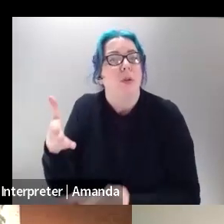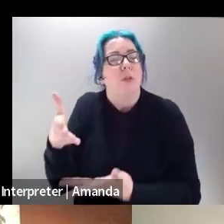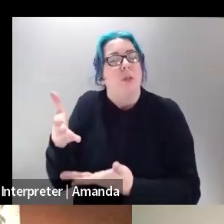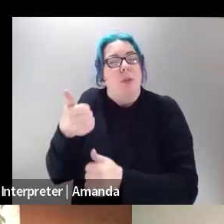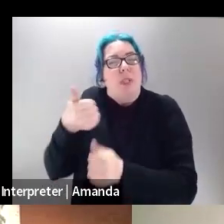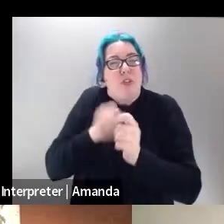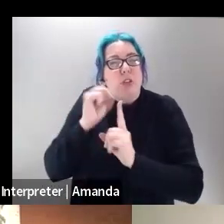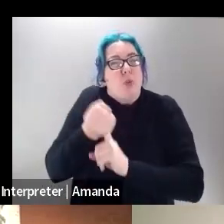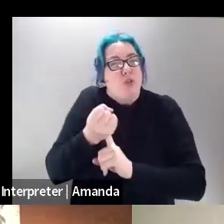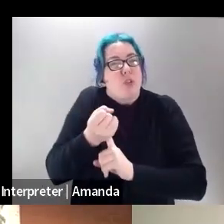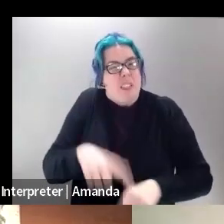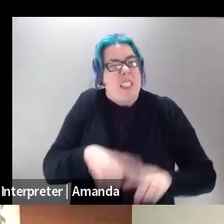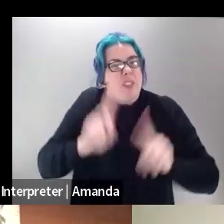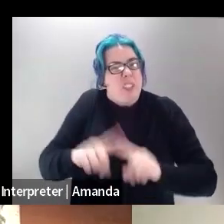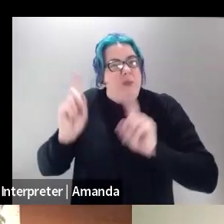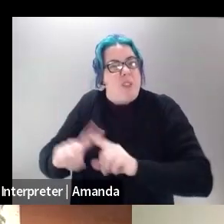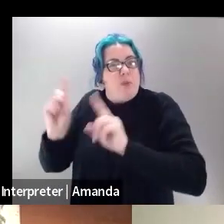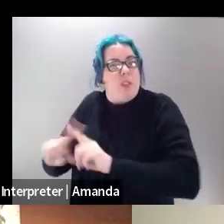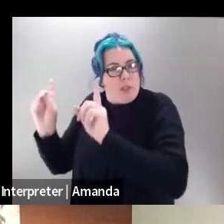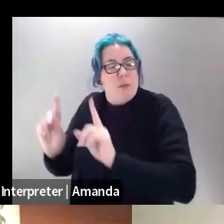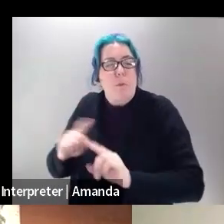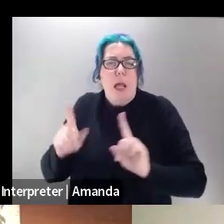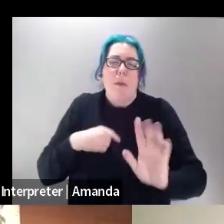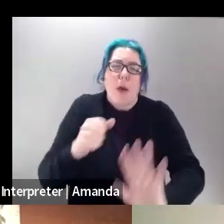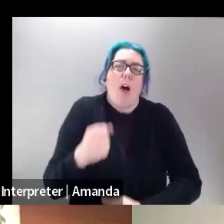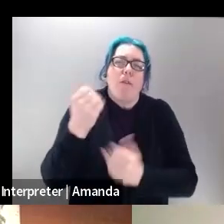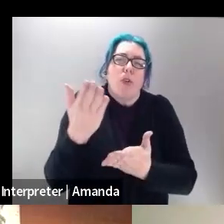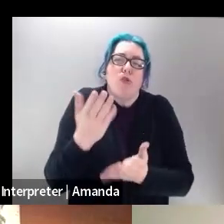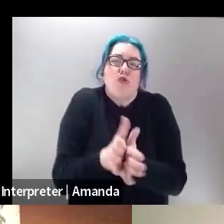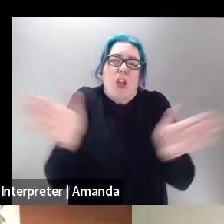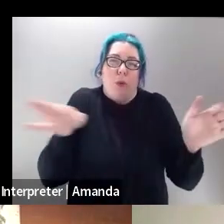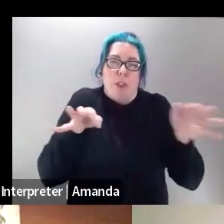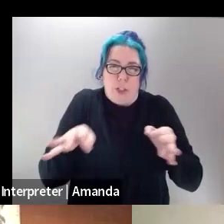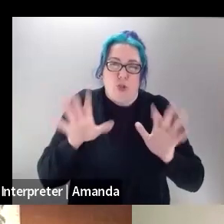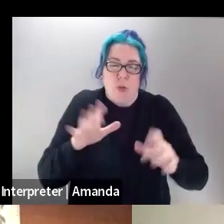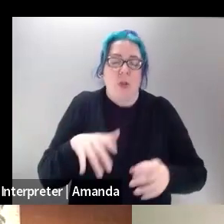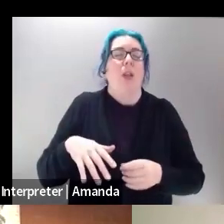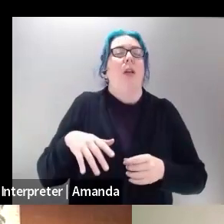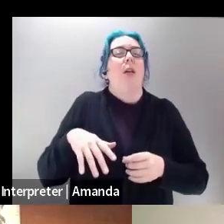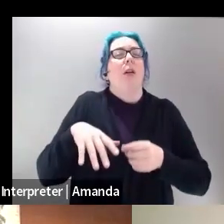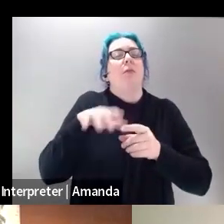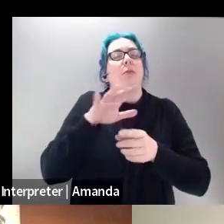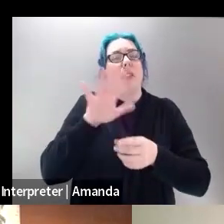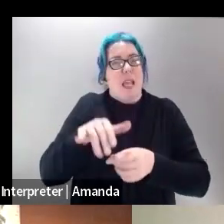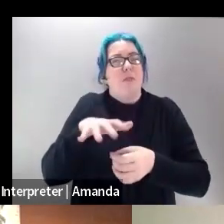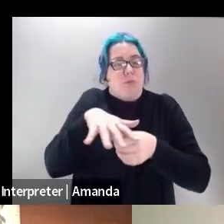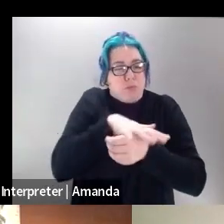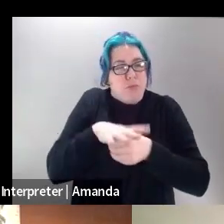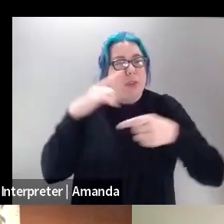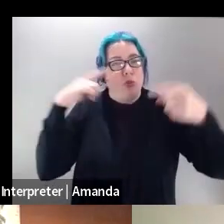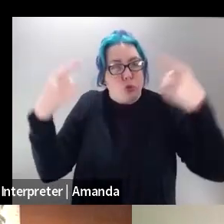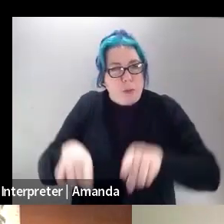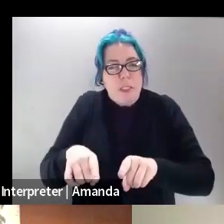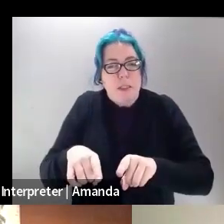I'm going to offer a definition. Let's think of a room or community agreement as, roughly speaking, a written list